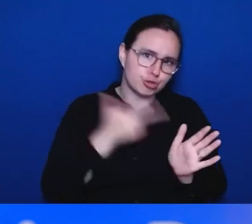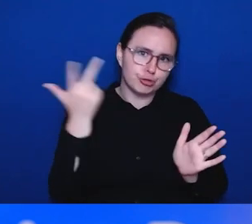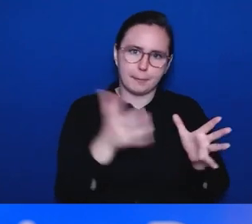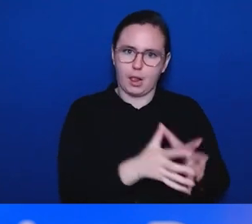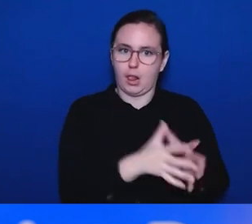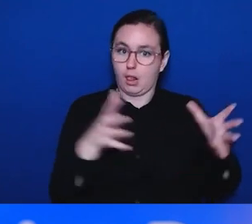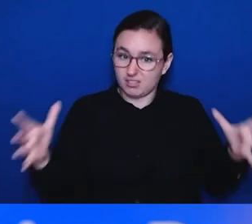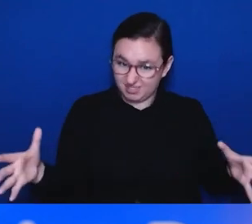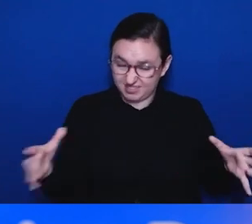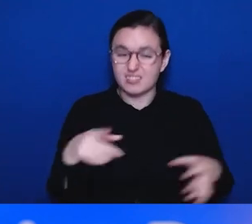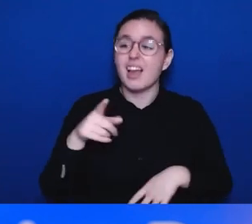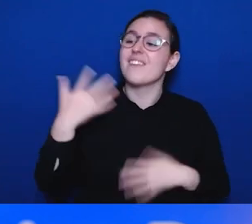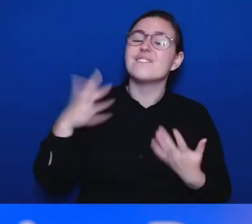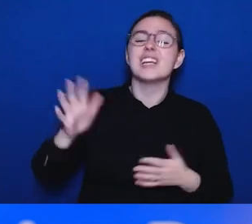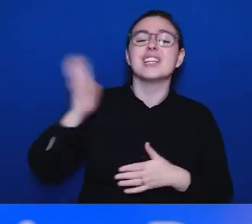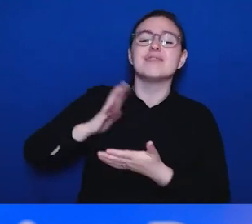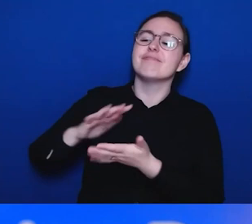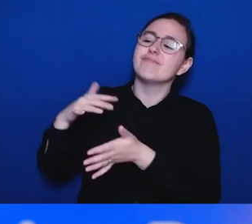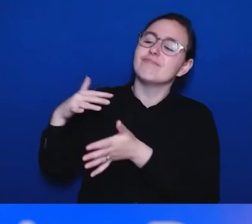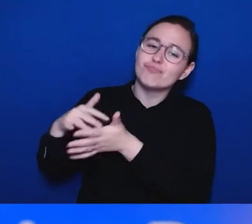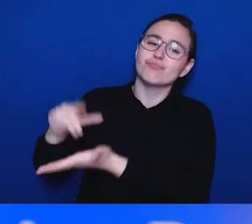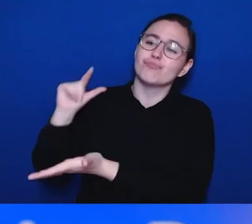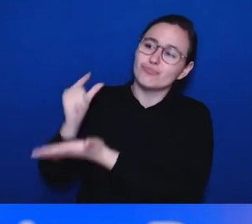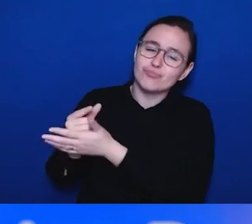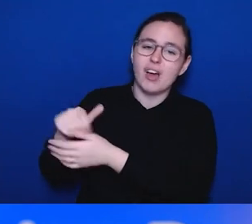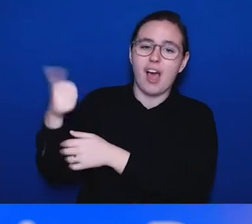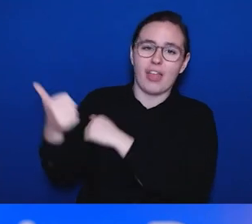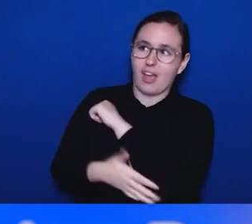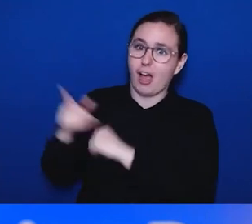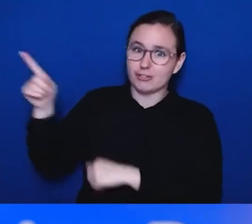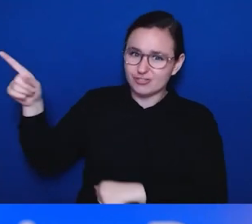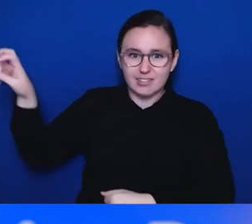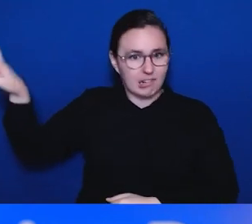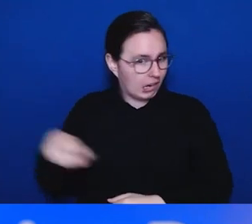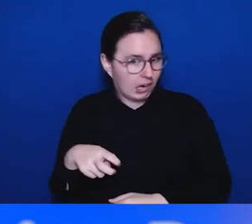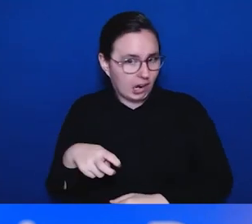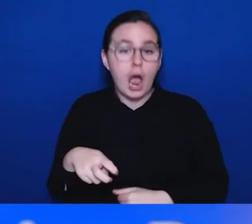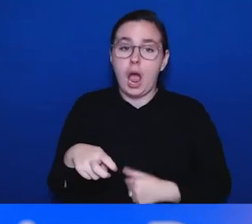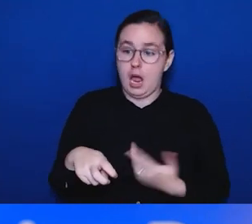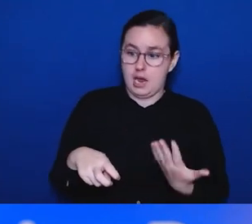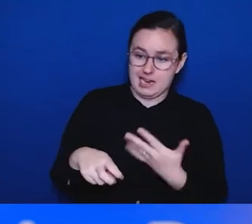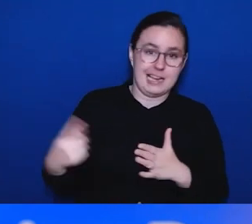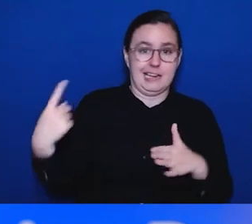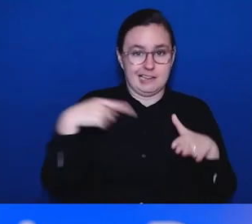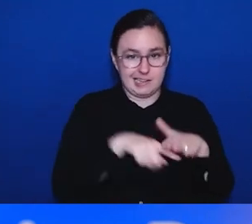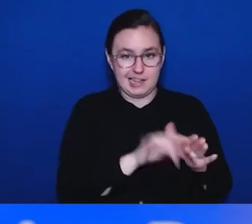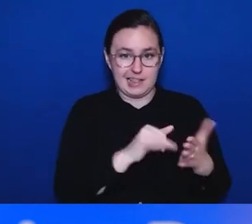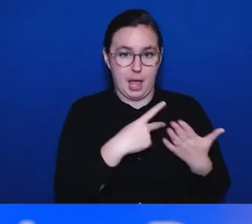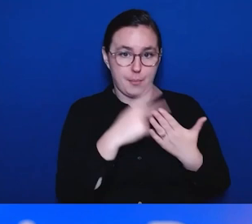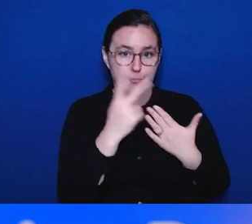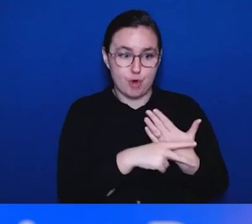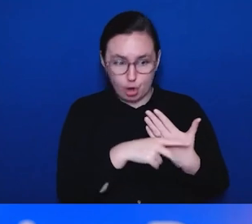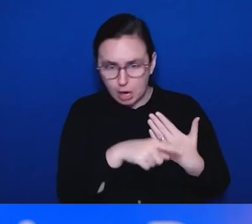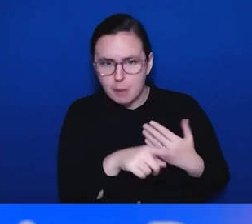have medical training from another place, that you can come, medical experience from another place, you come, you get assessed, and you're able to identify what additional training you